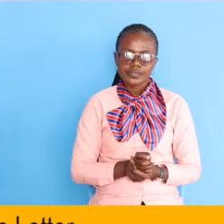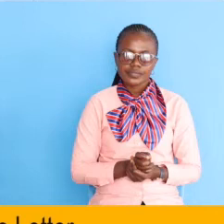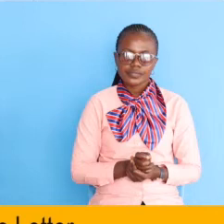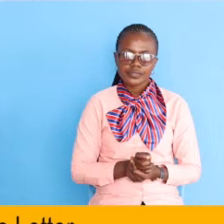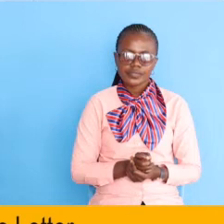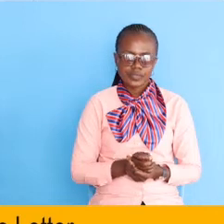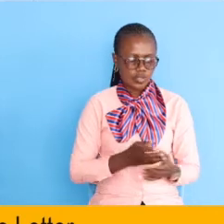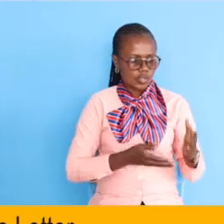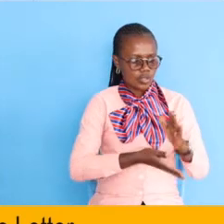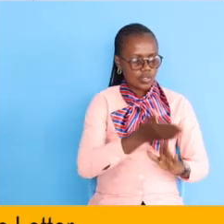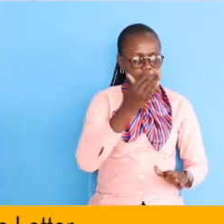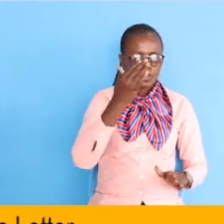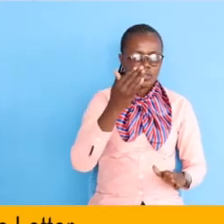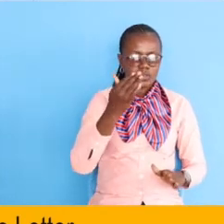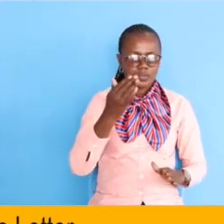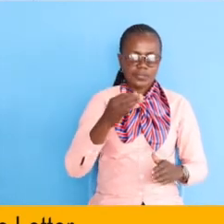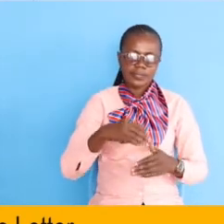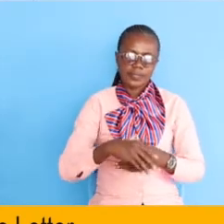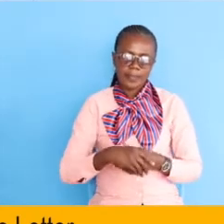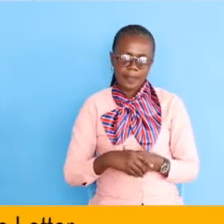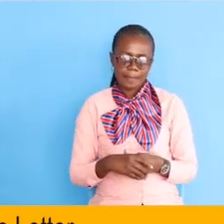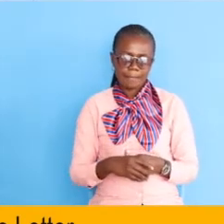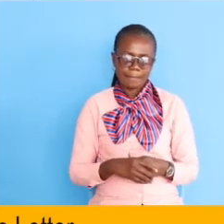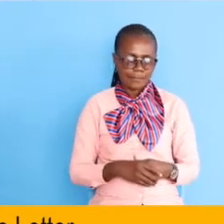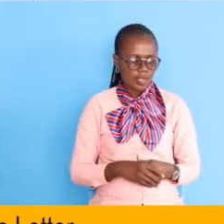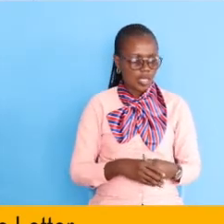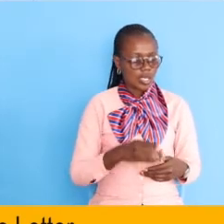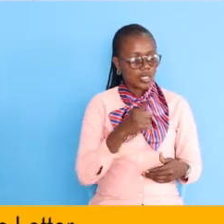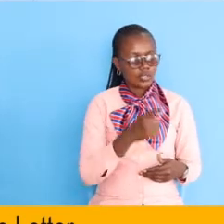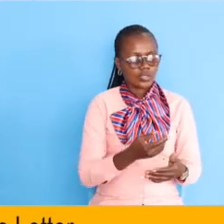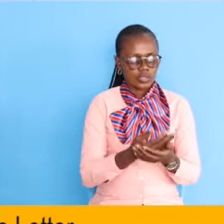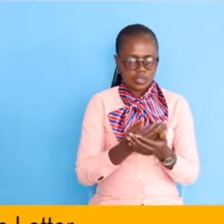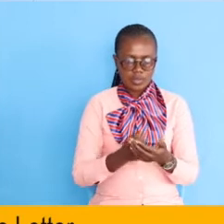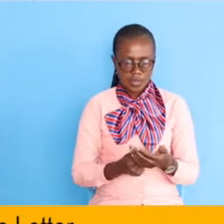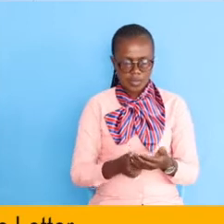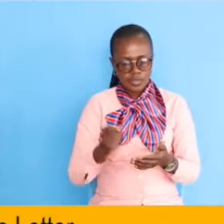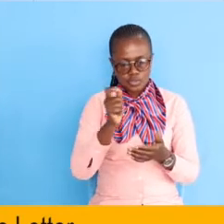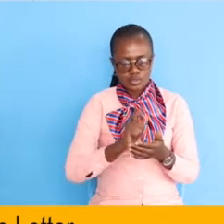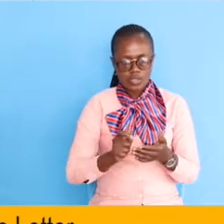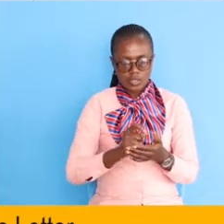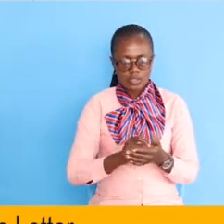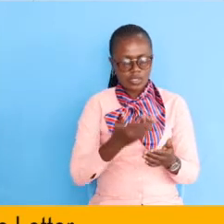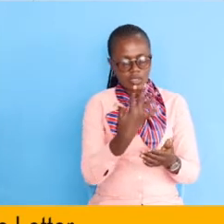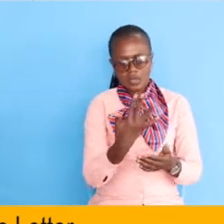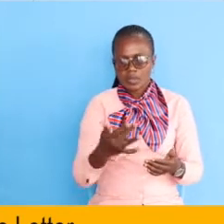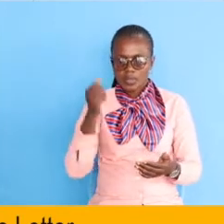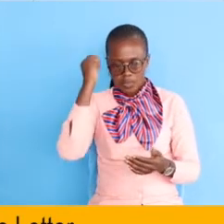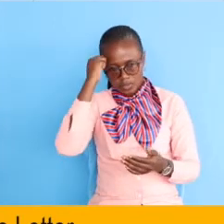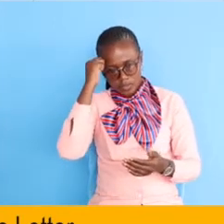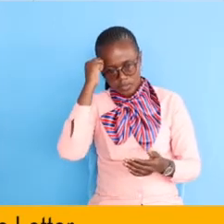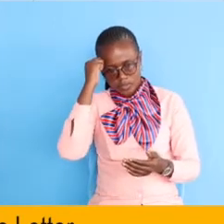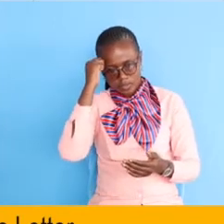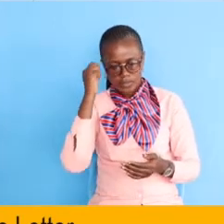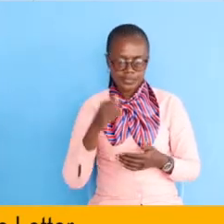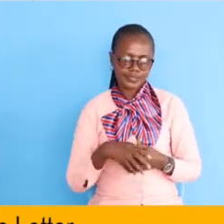made previously. That is the reason and a point why we have to have that reference number.